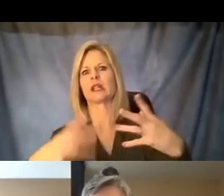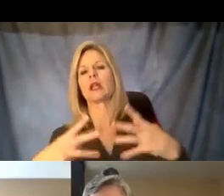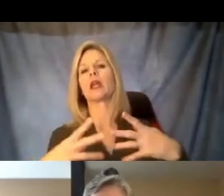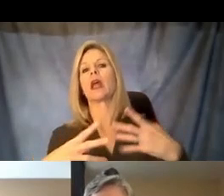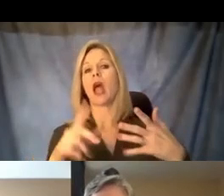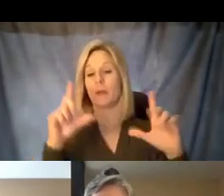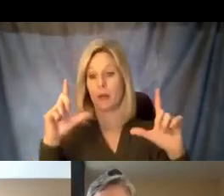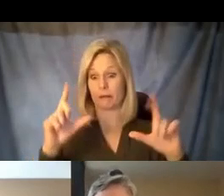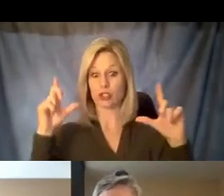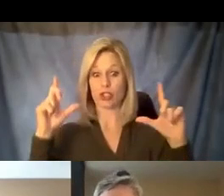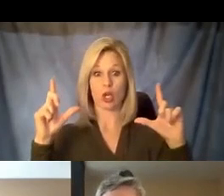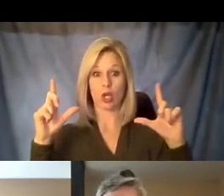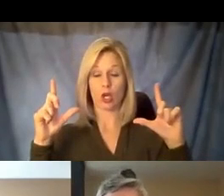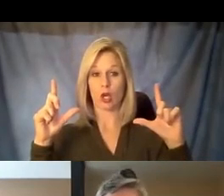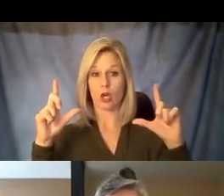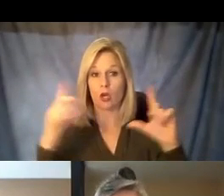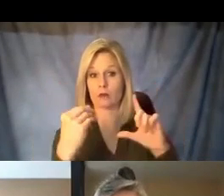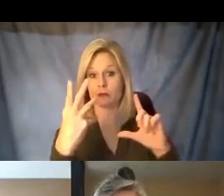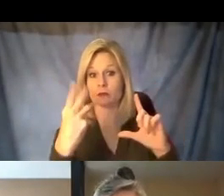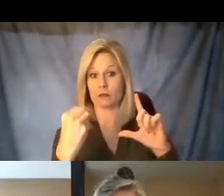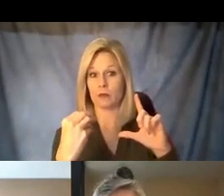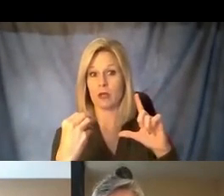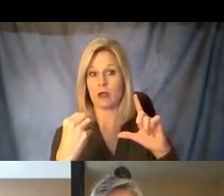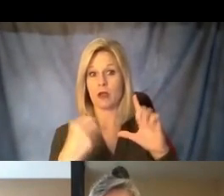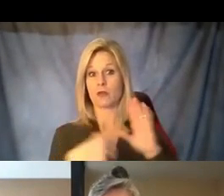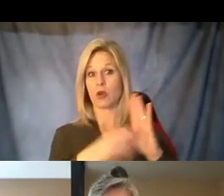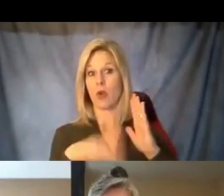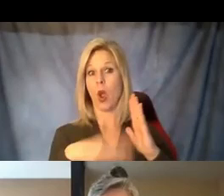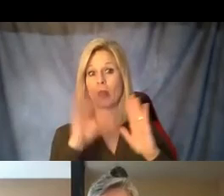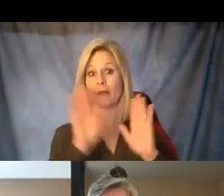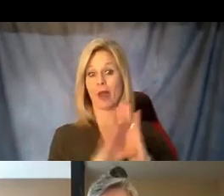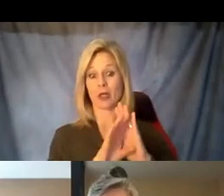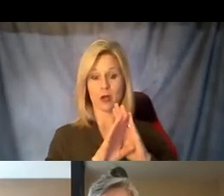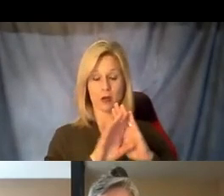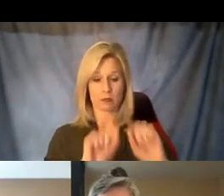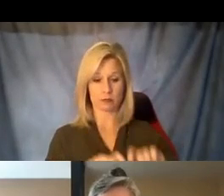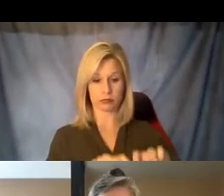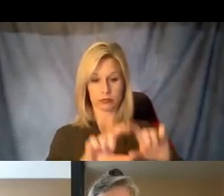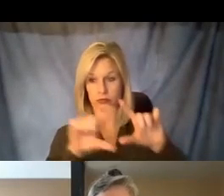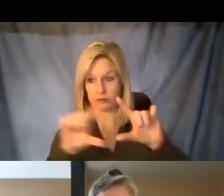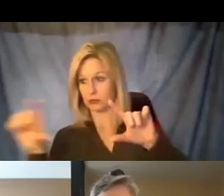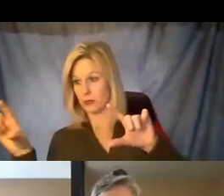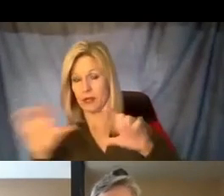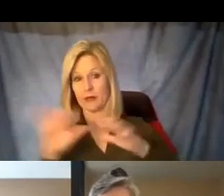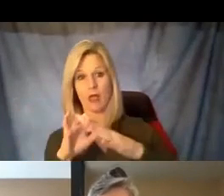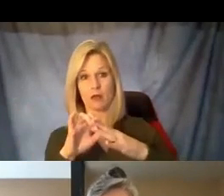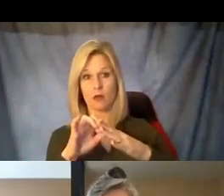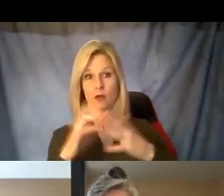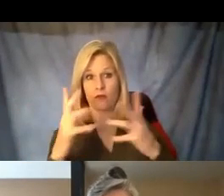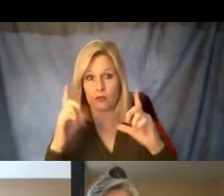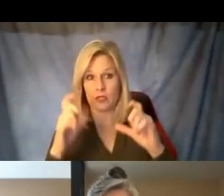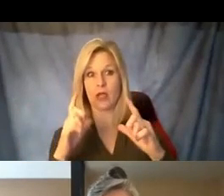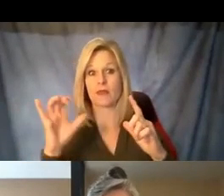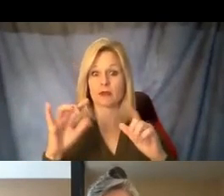take a picture. I'm going to show you that all of the pictures are kind of showing up underneath the photo you've taken. Here's how you